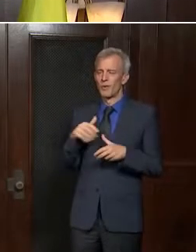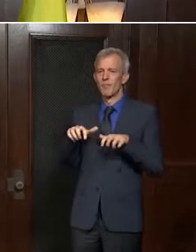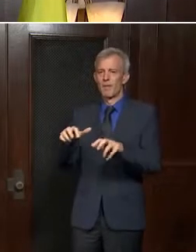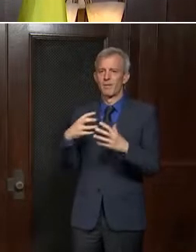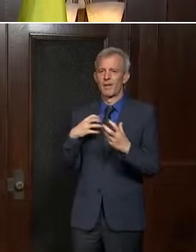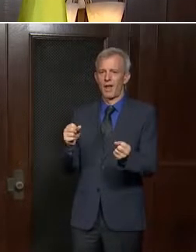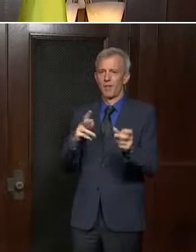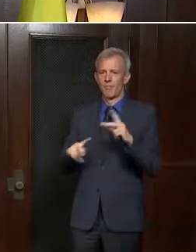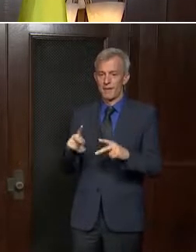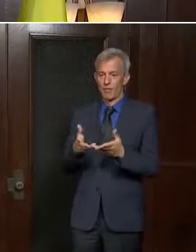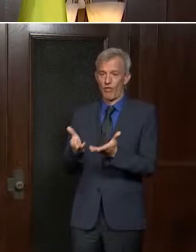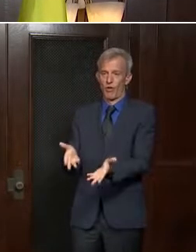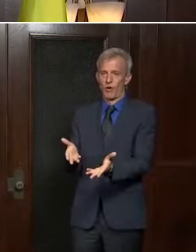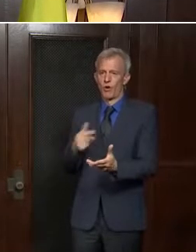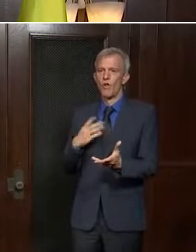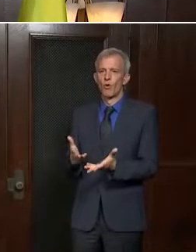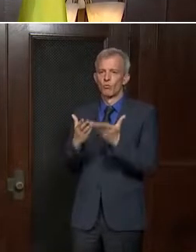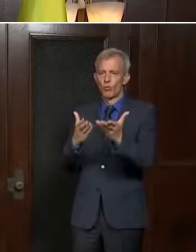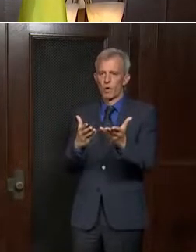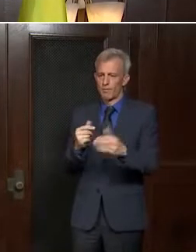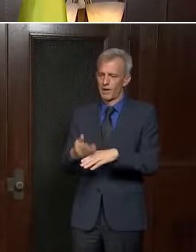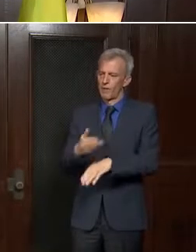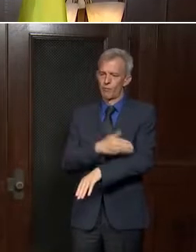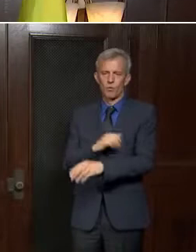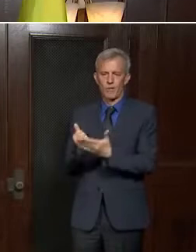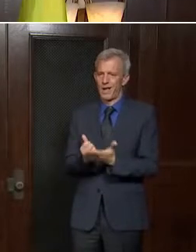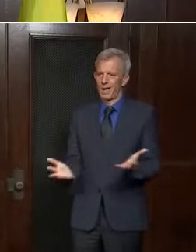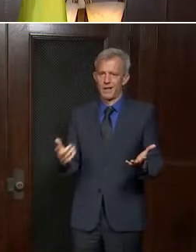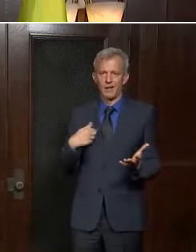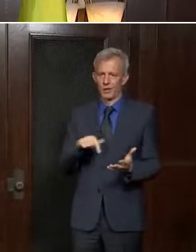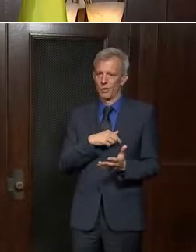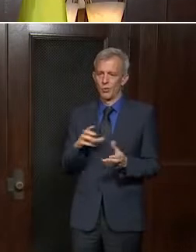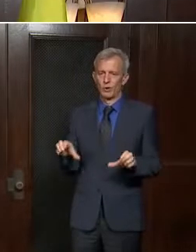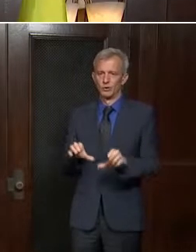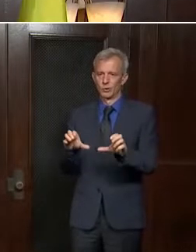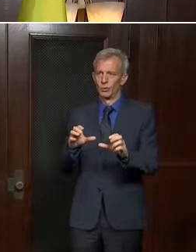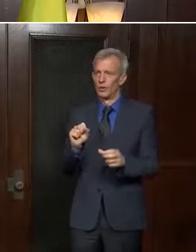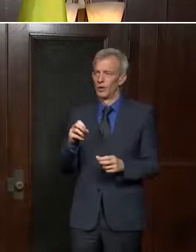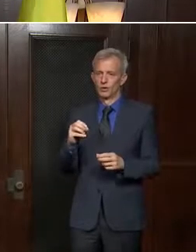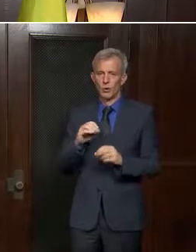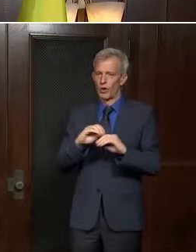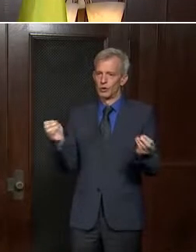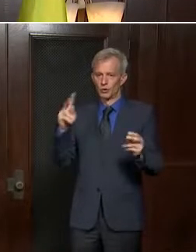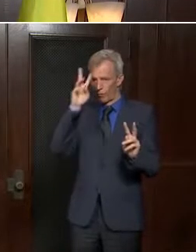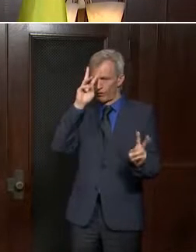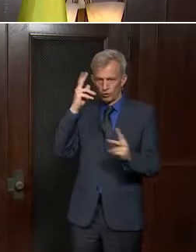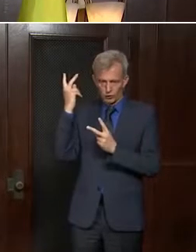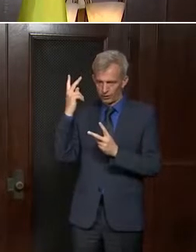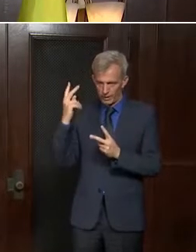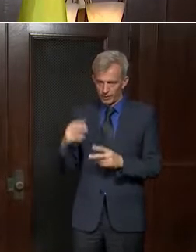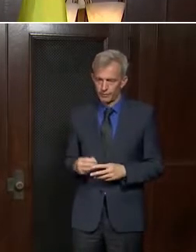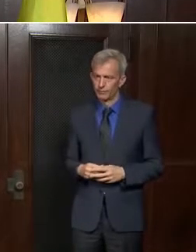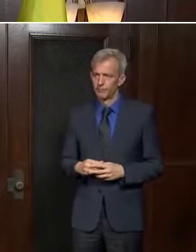They're recommending and approving anything we do. So there's not an ounce of air between us.